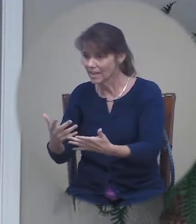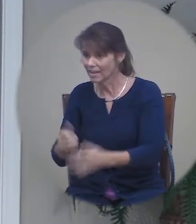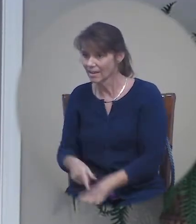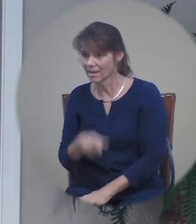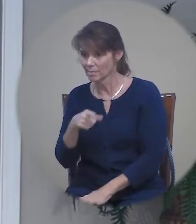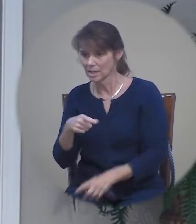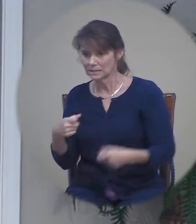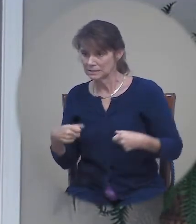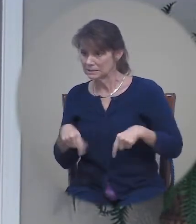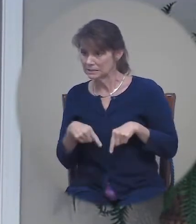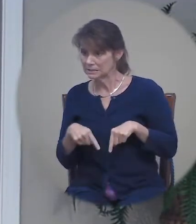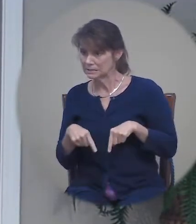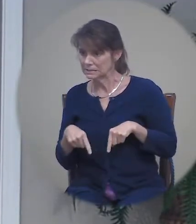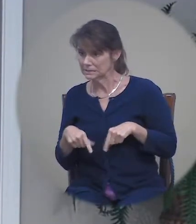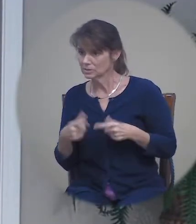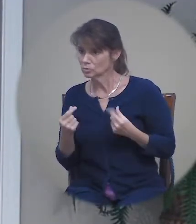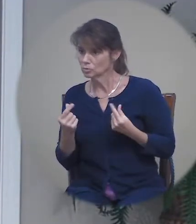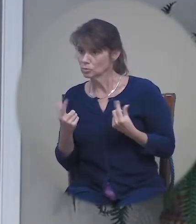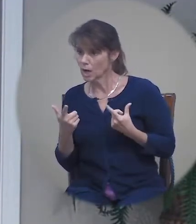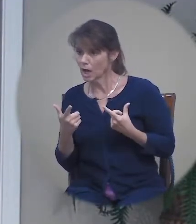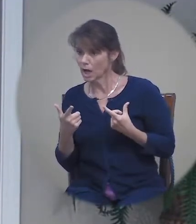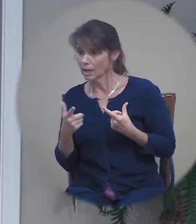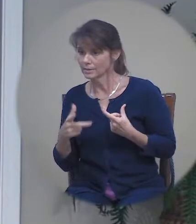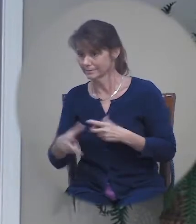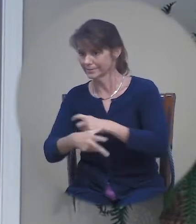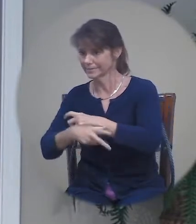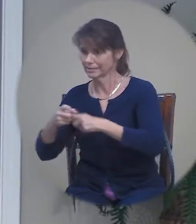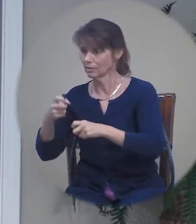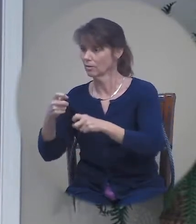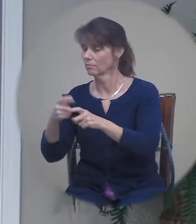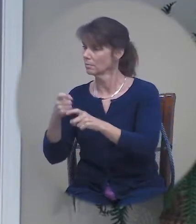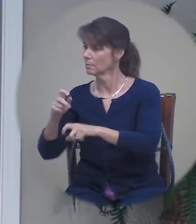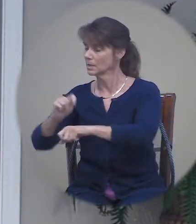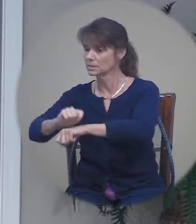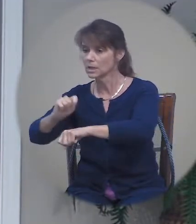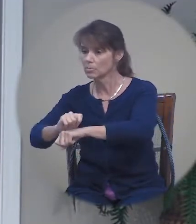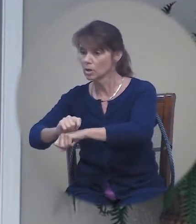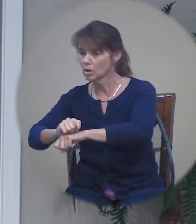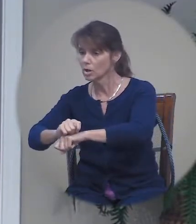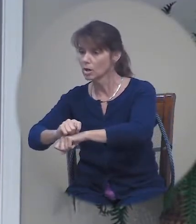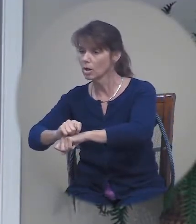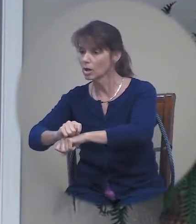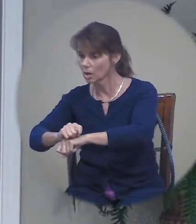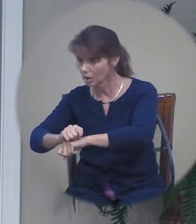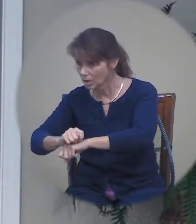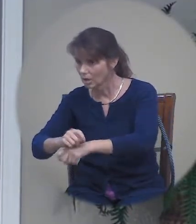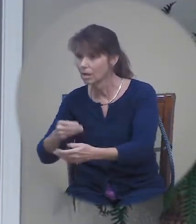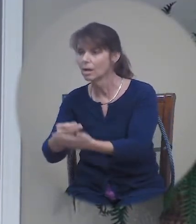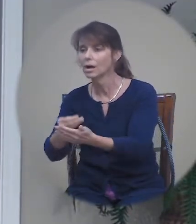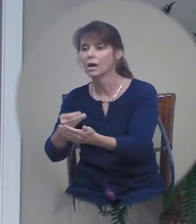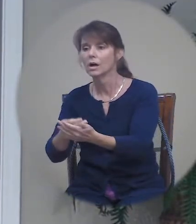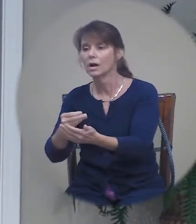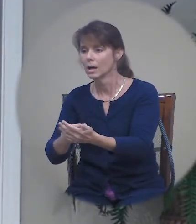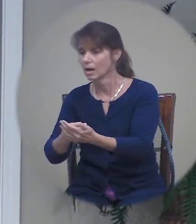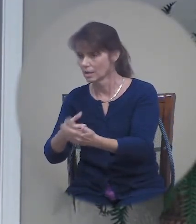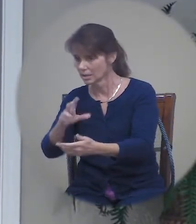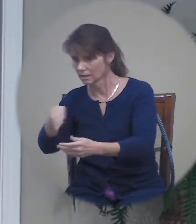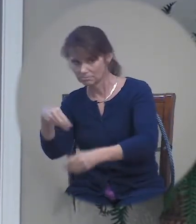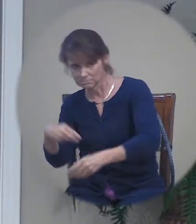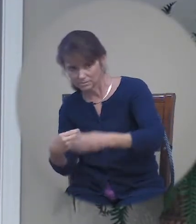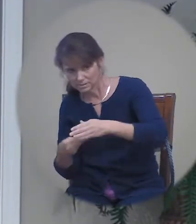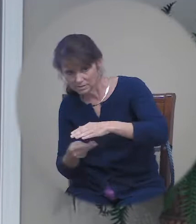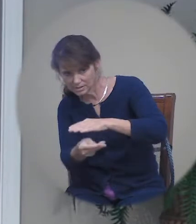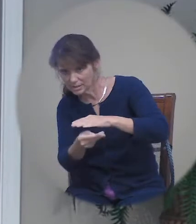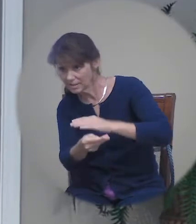from the doors, and he stripped the gold overlay from other places. He robbed the treasury of the king's house and of the Lord's house. And he